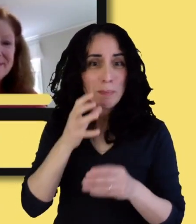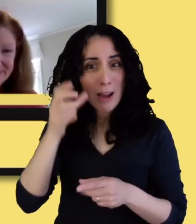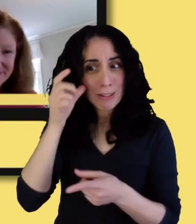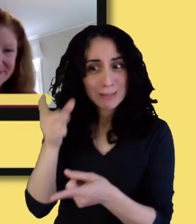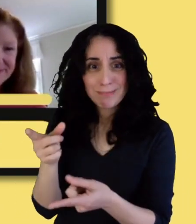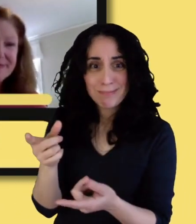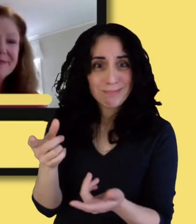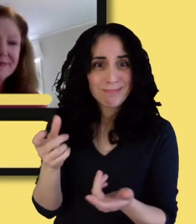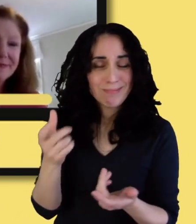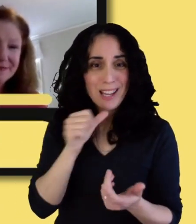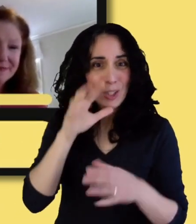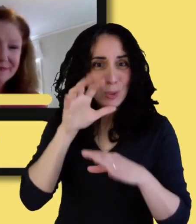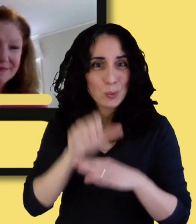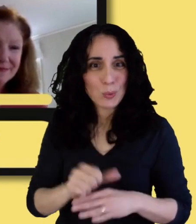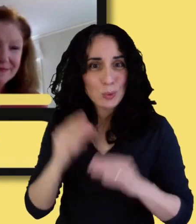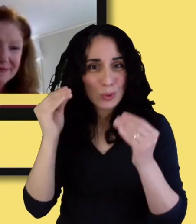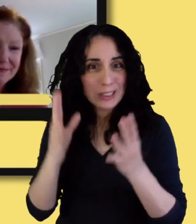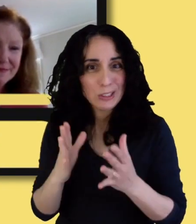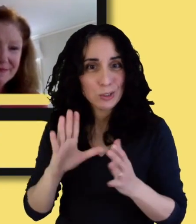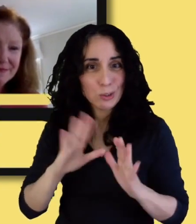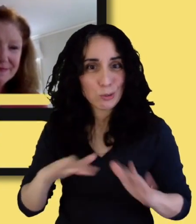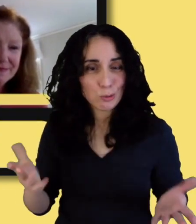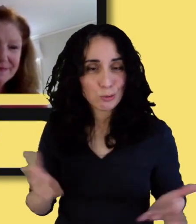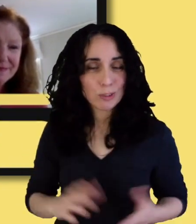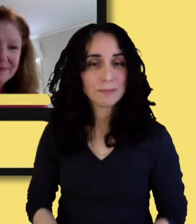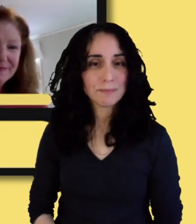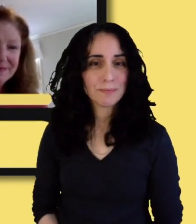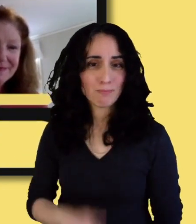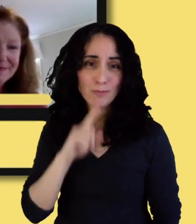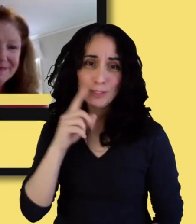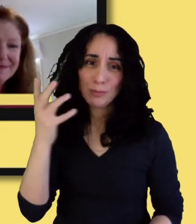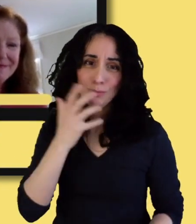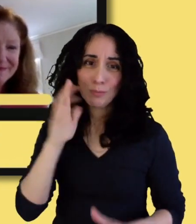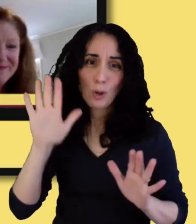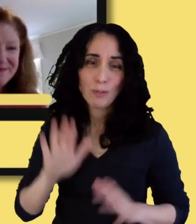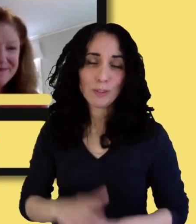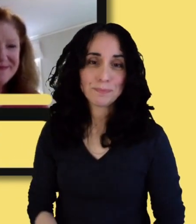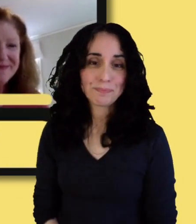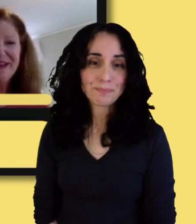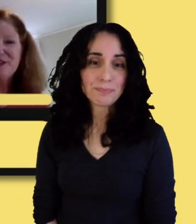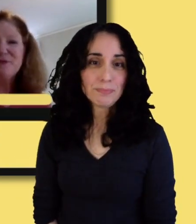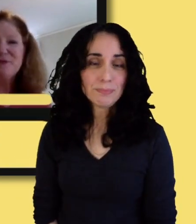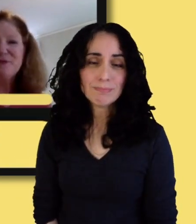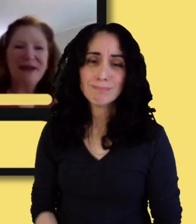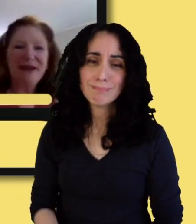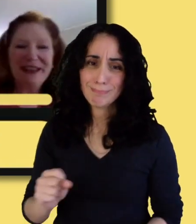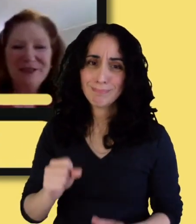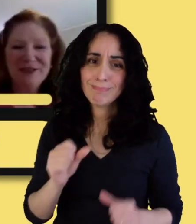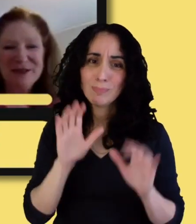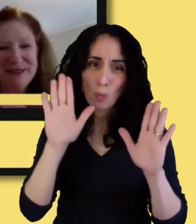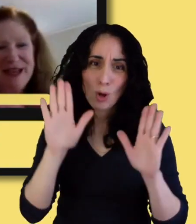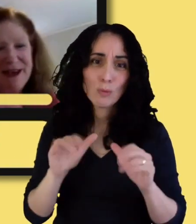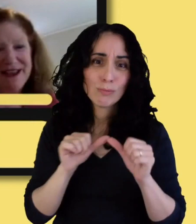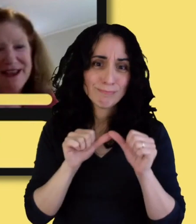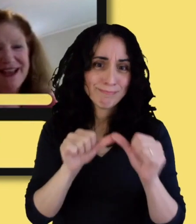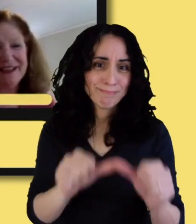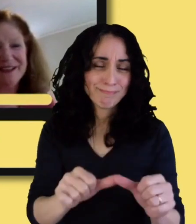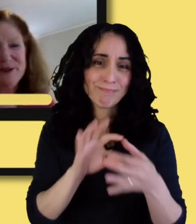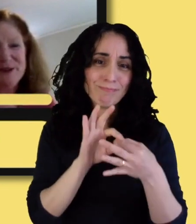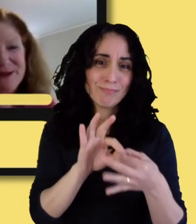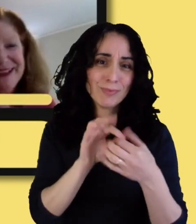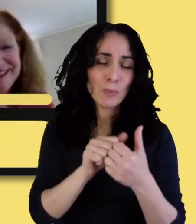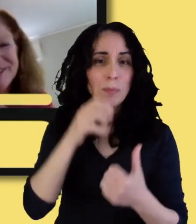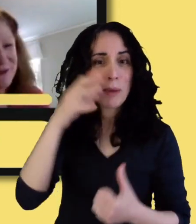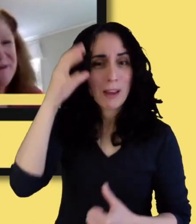including the parents who are not used to teaching the children. So I think that's awesome. It's great to have that relationship with them on a